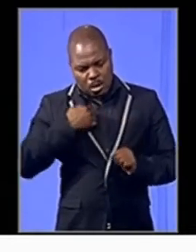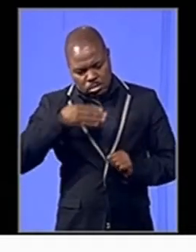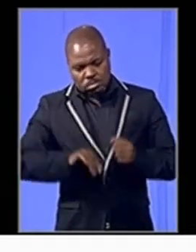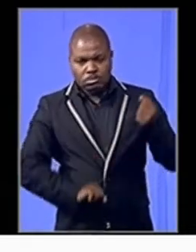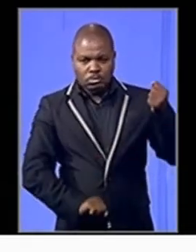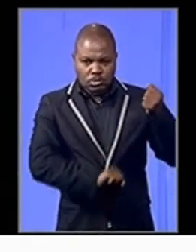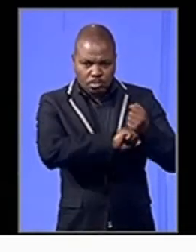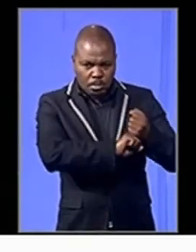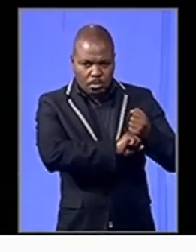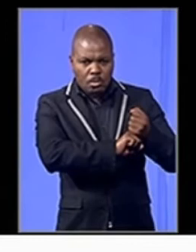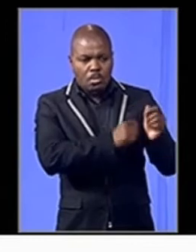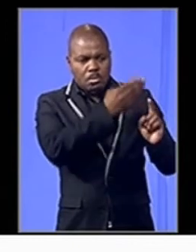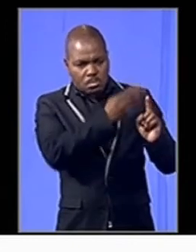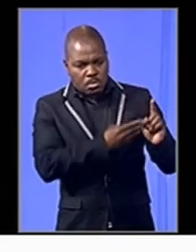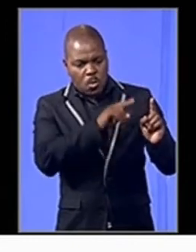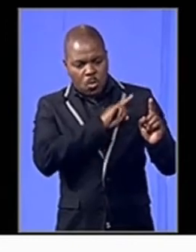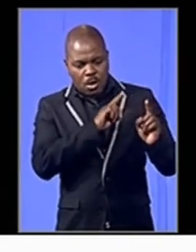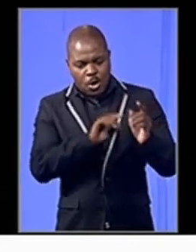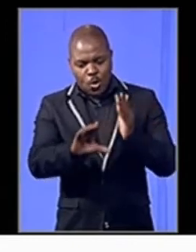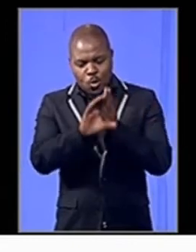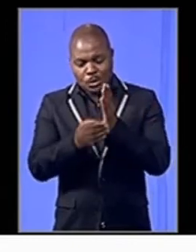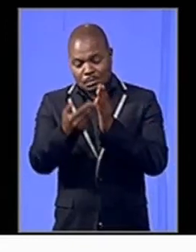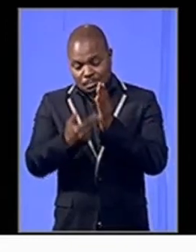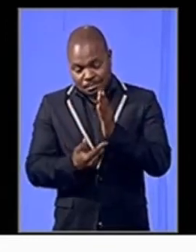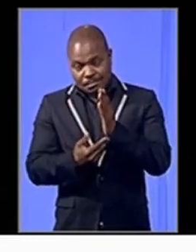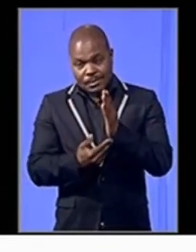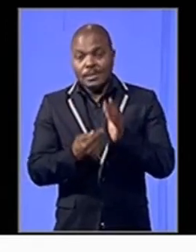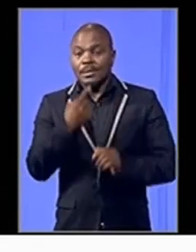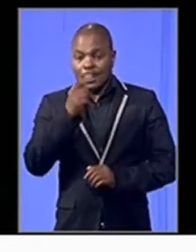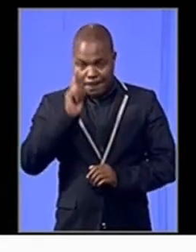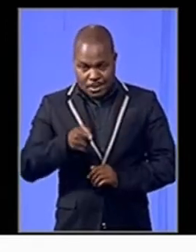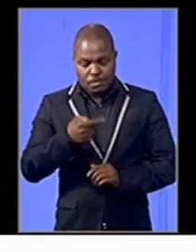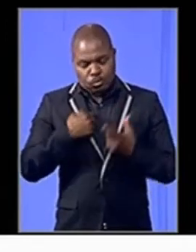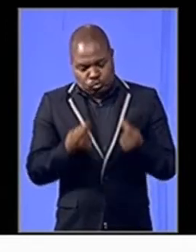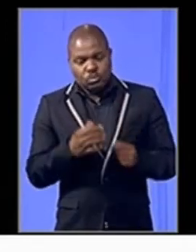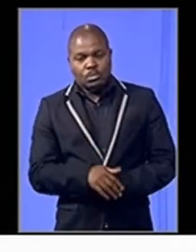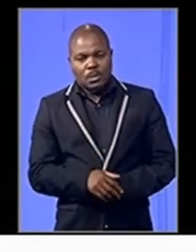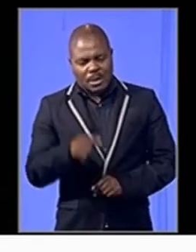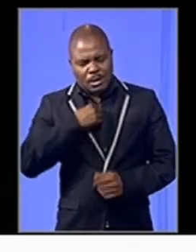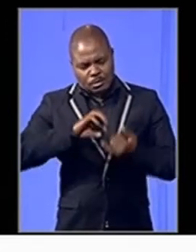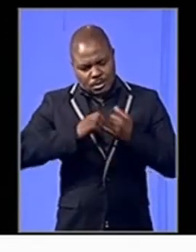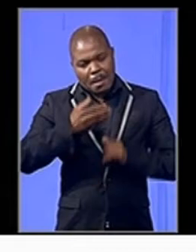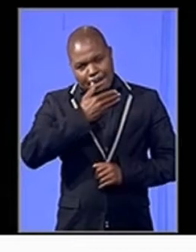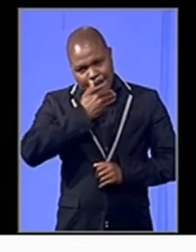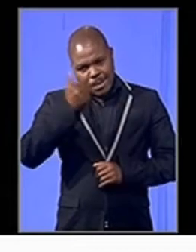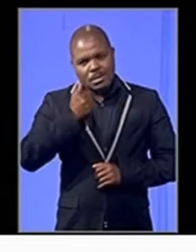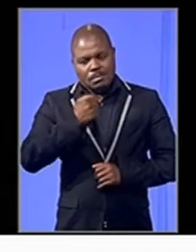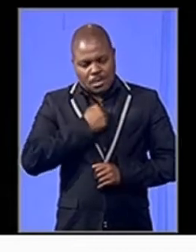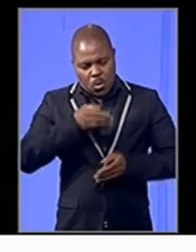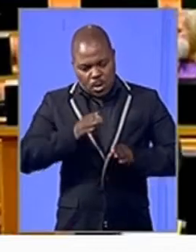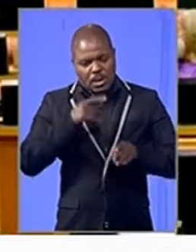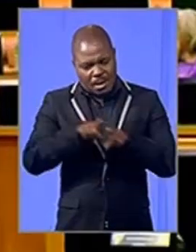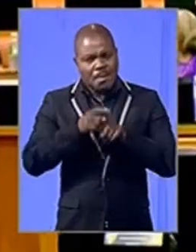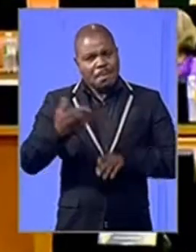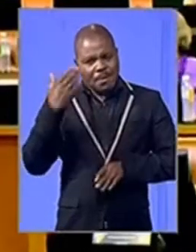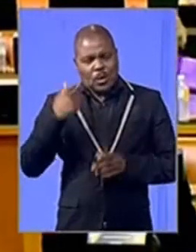support as the Constitution commander. So I will do that to the best of my ability as I did in the past.